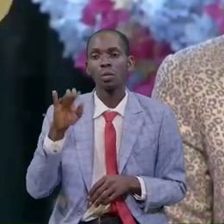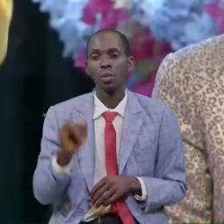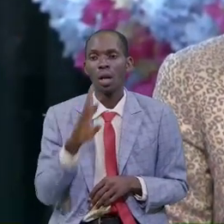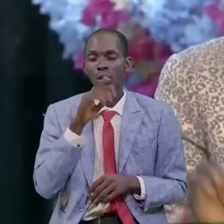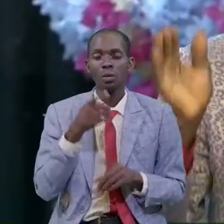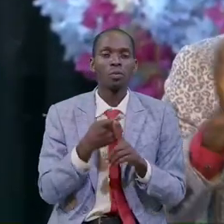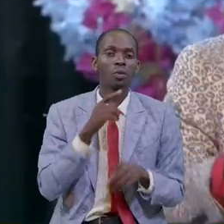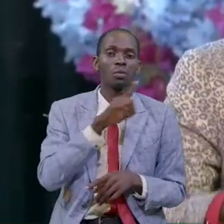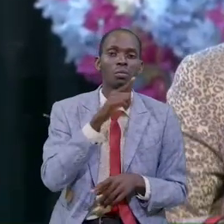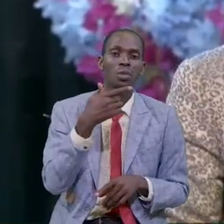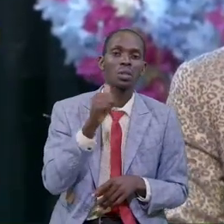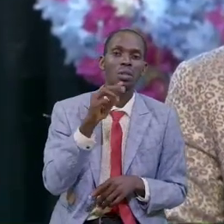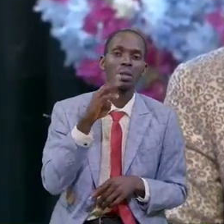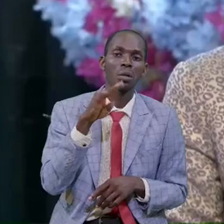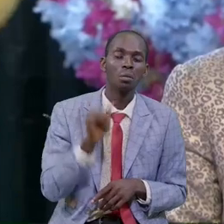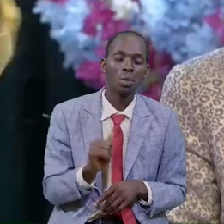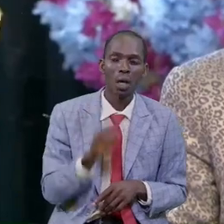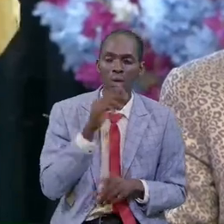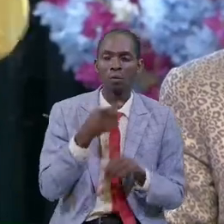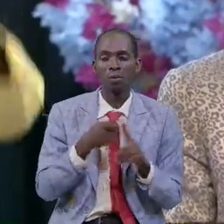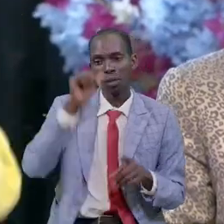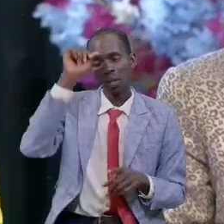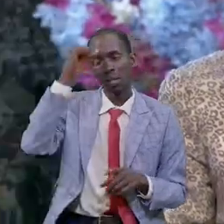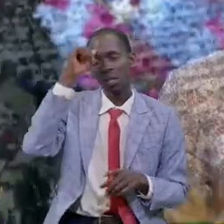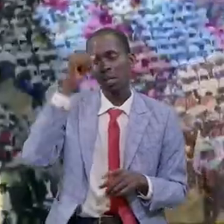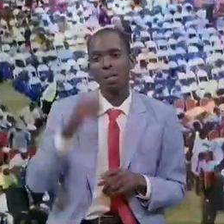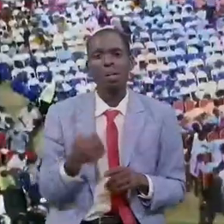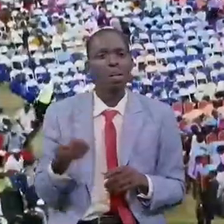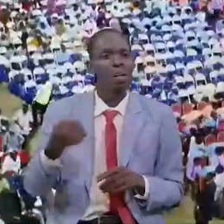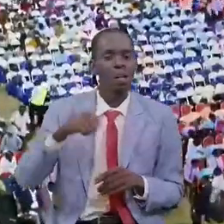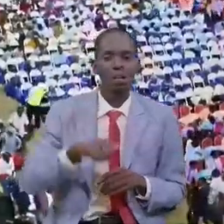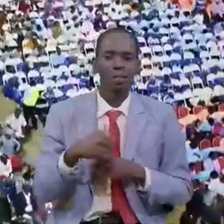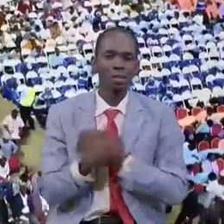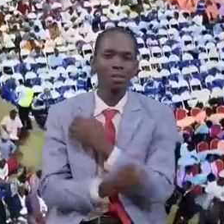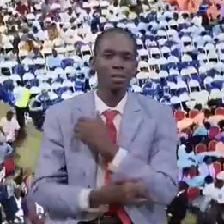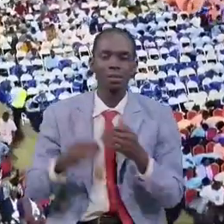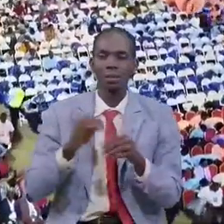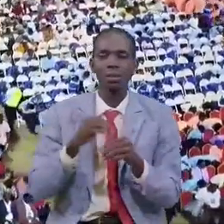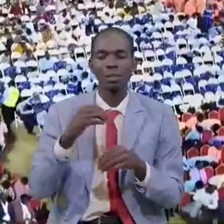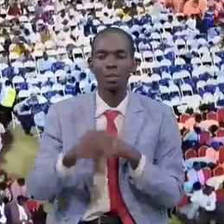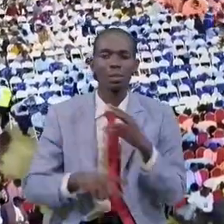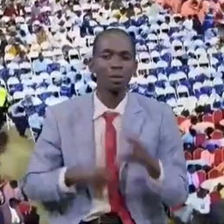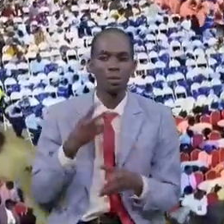are in India, any country in the world that was